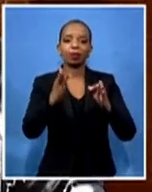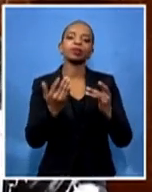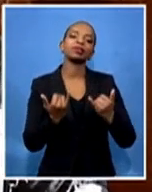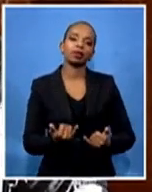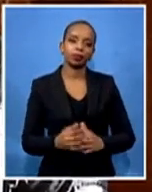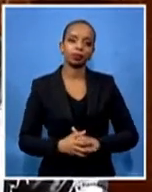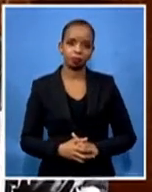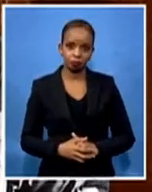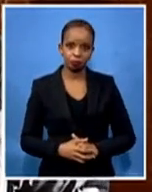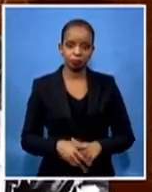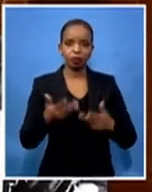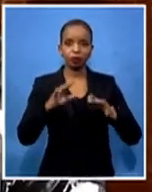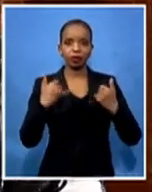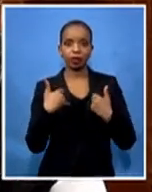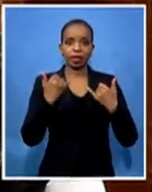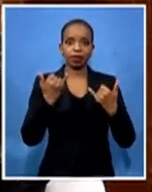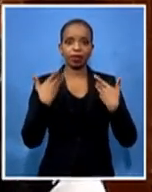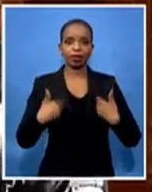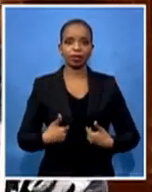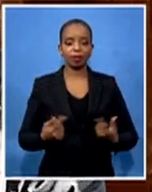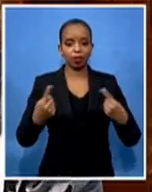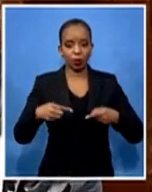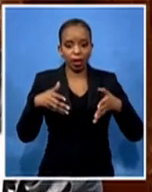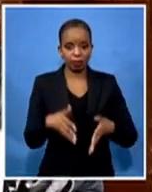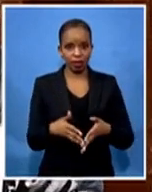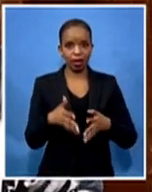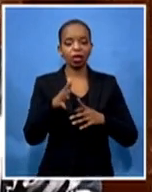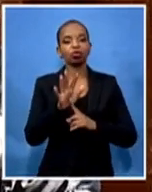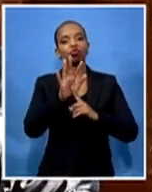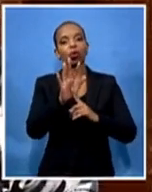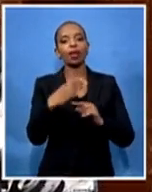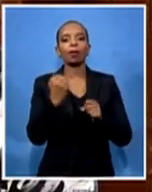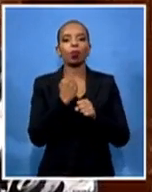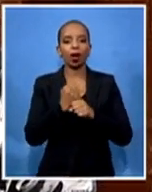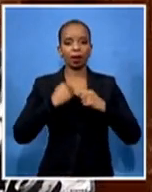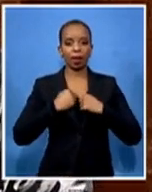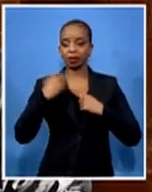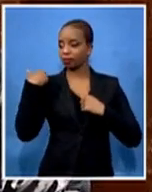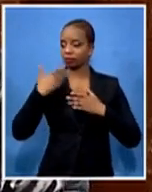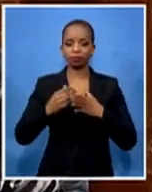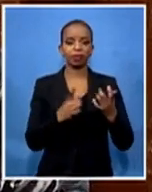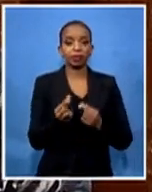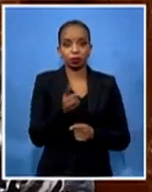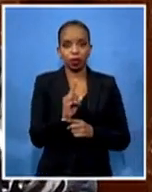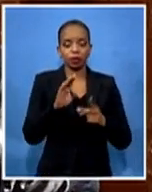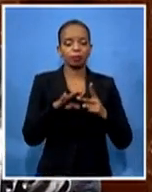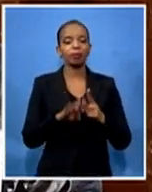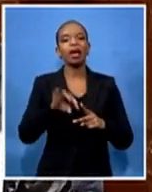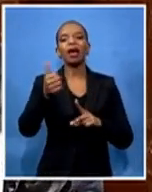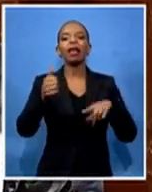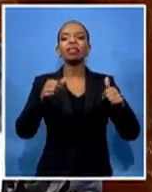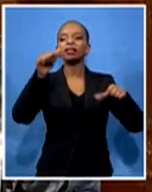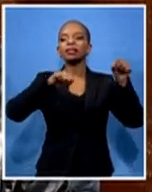off the work that I've done and also to interact with other scientists, it's an extraordinary moment for me. All right, Senzo, now